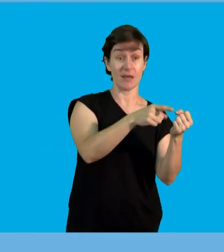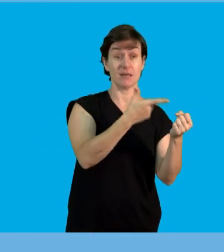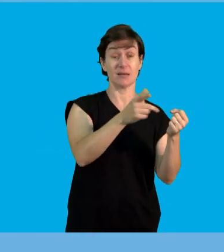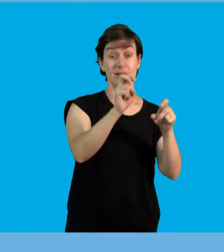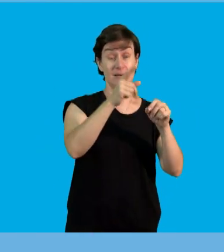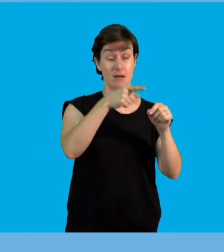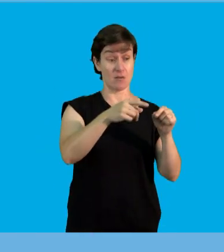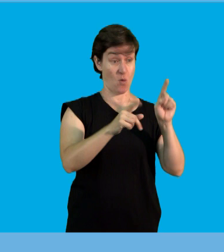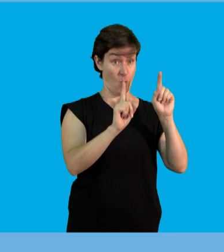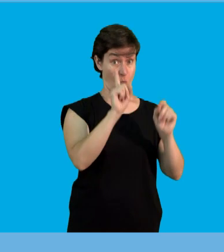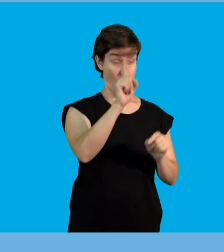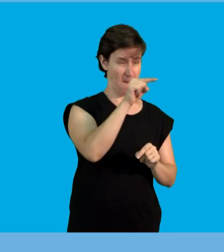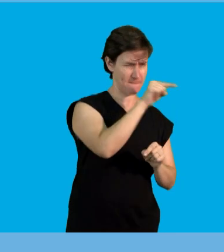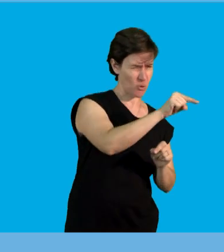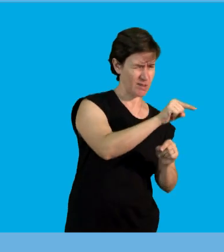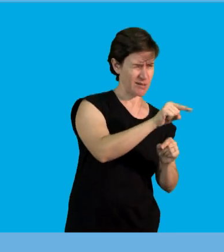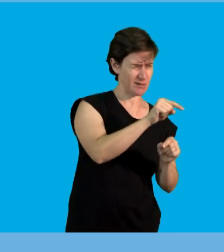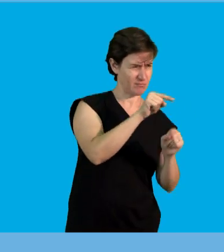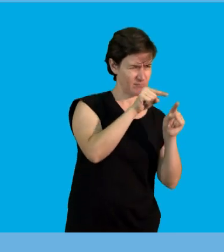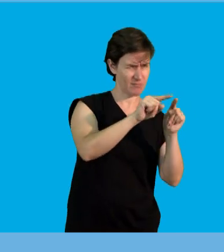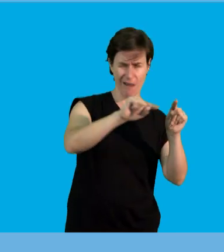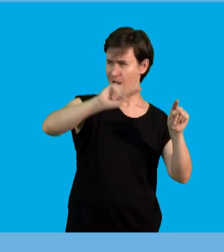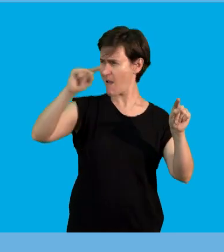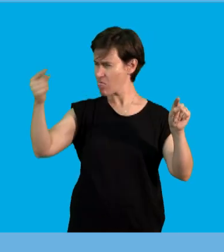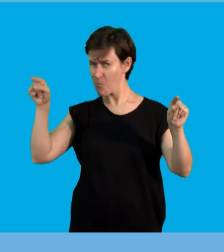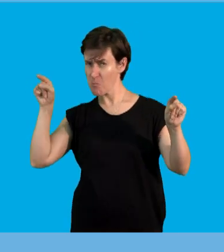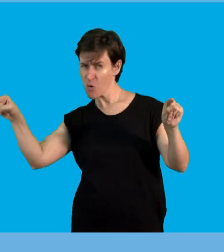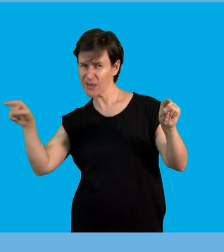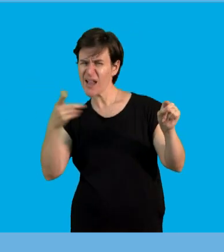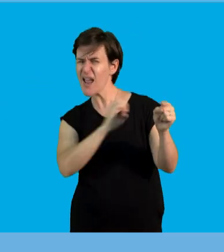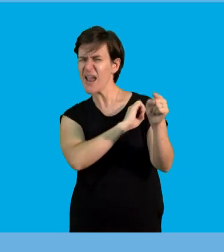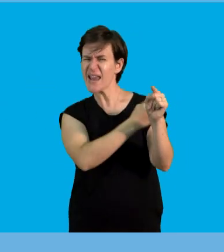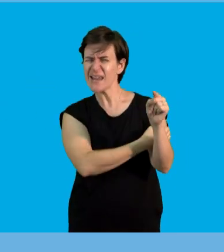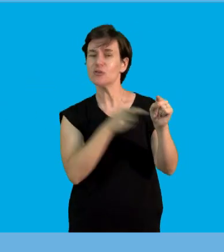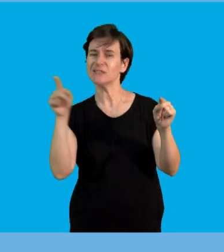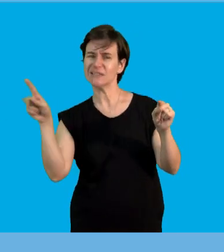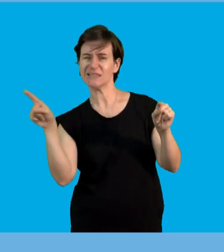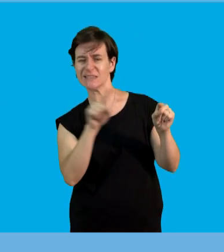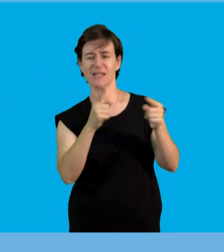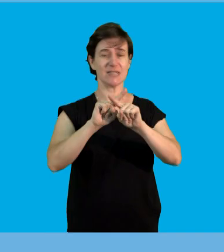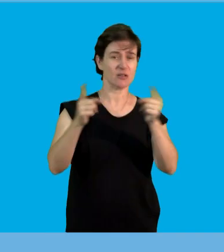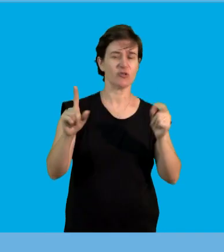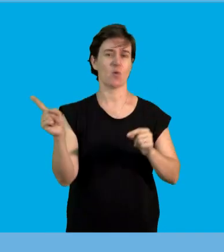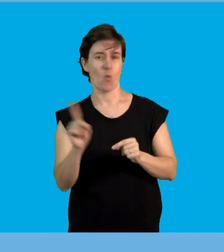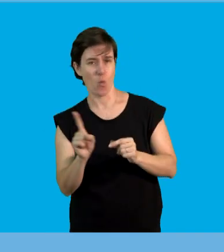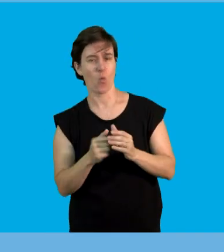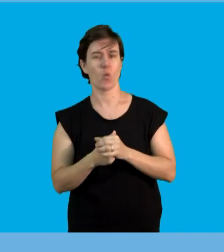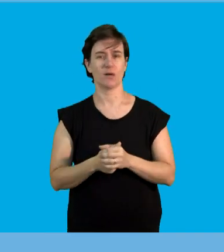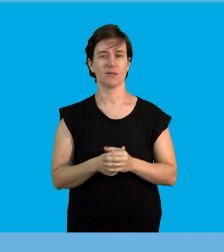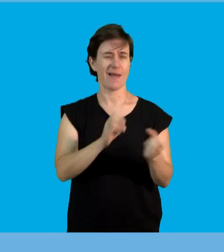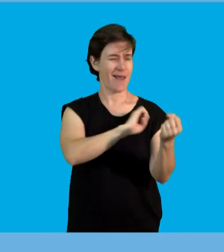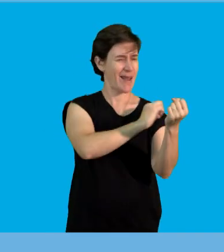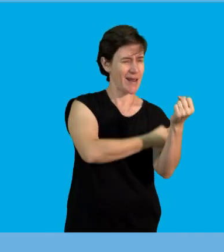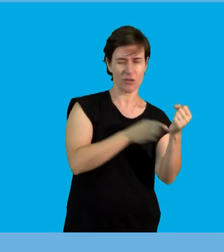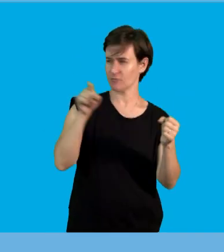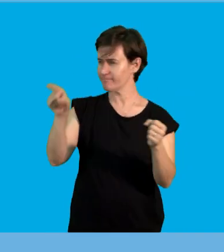energy that charge carriers have between two points in a circuit. So between two points in a circuit, the charge